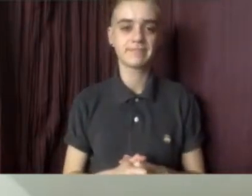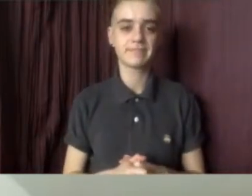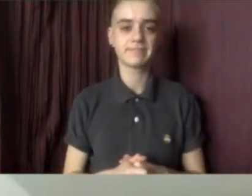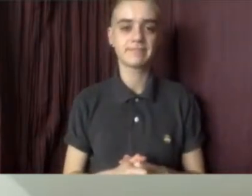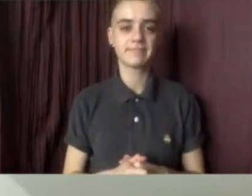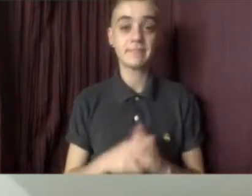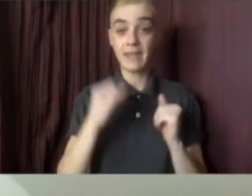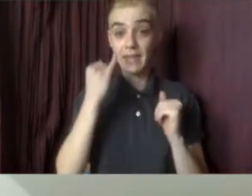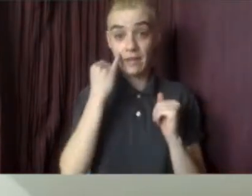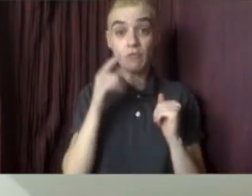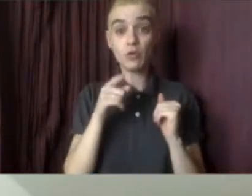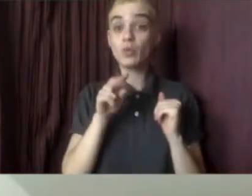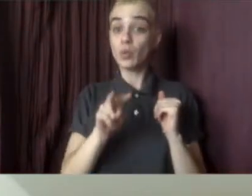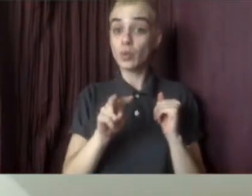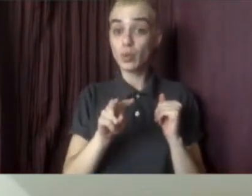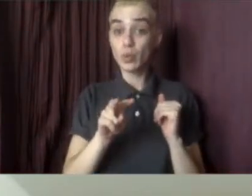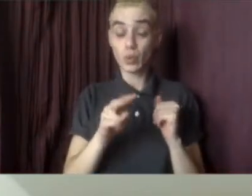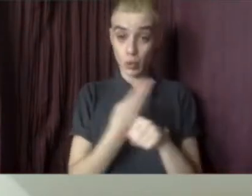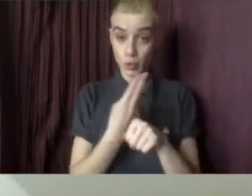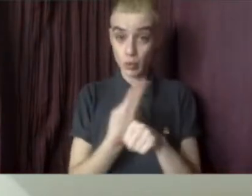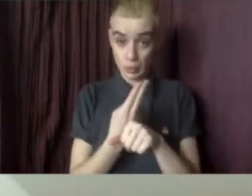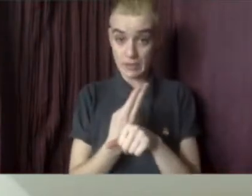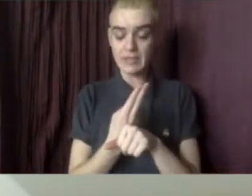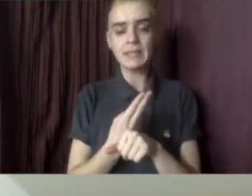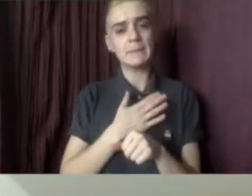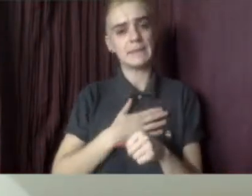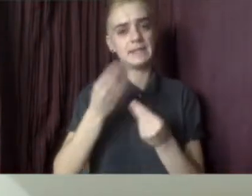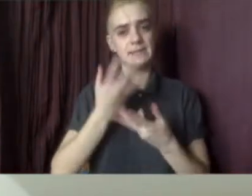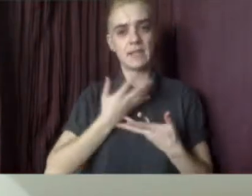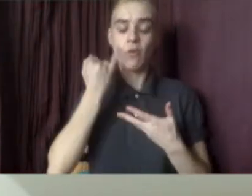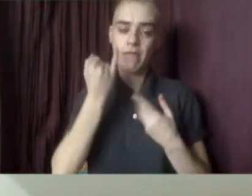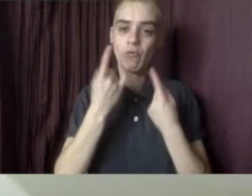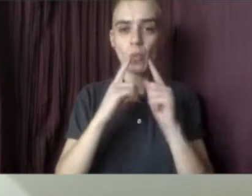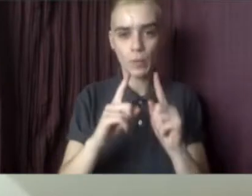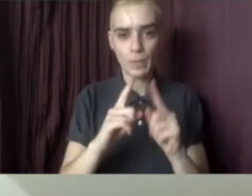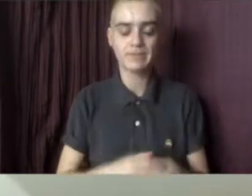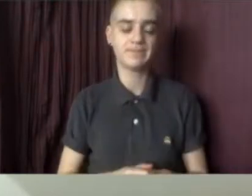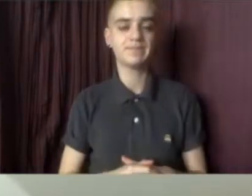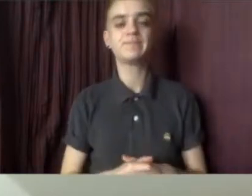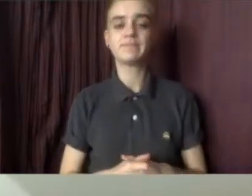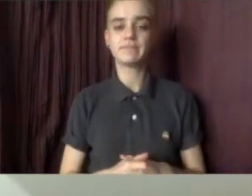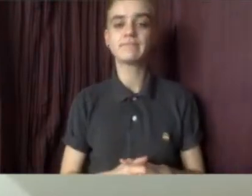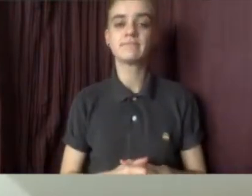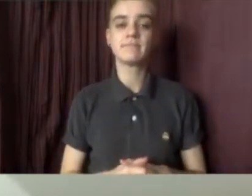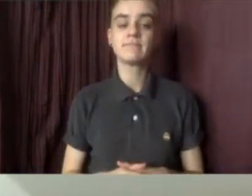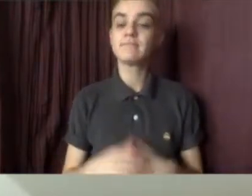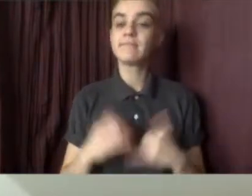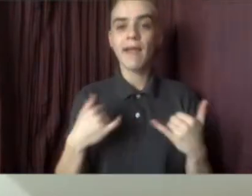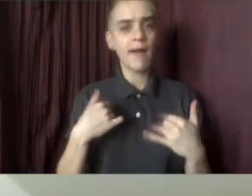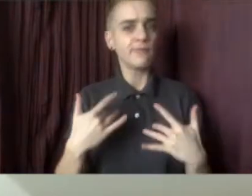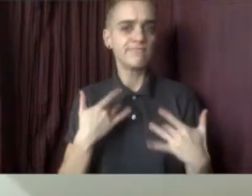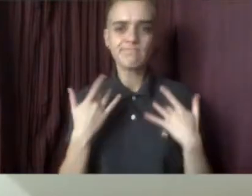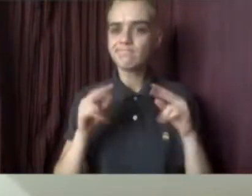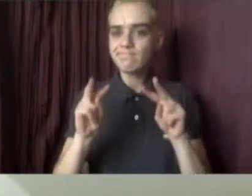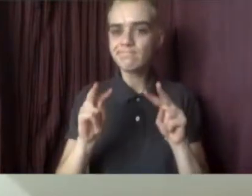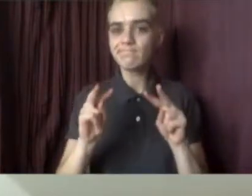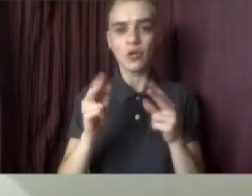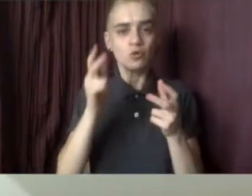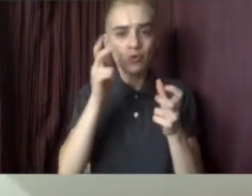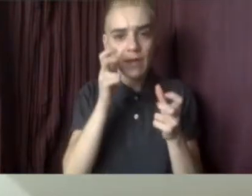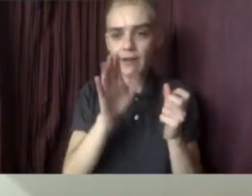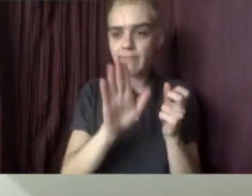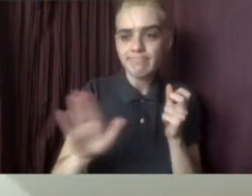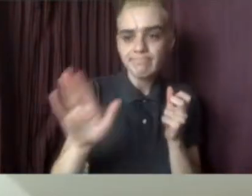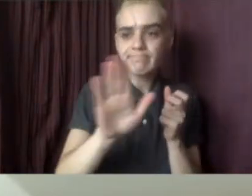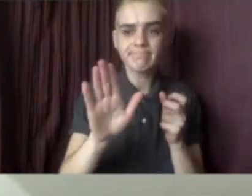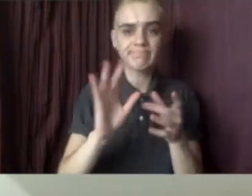is important now, and what we can do. This work, it's nonpartisan and is based in protecting every